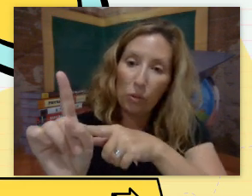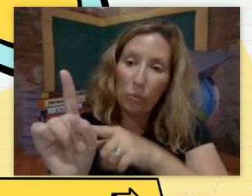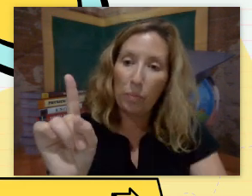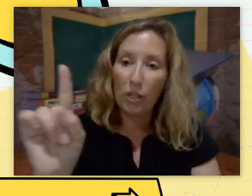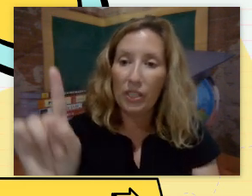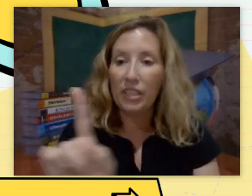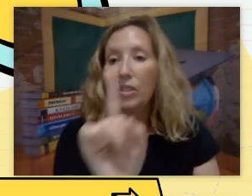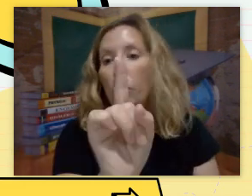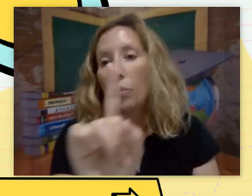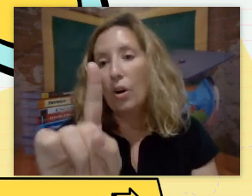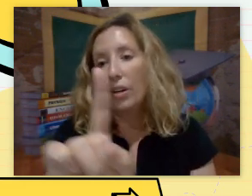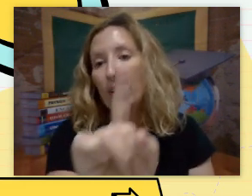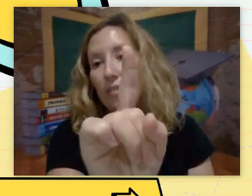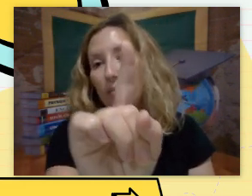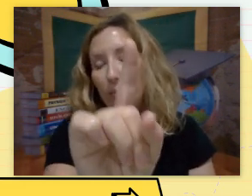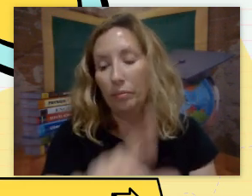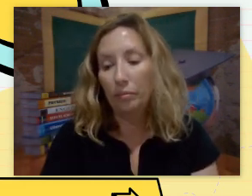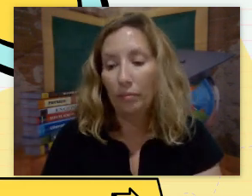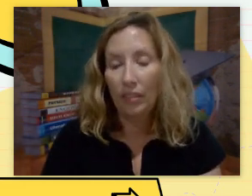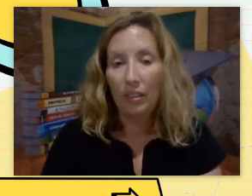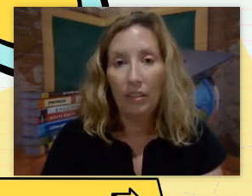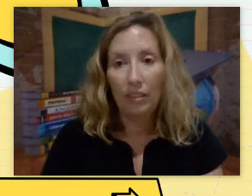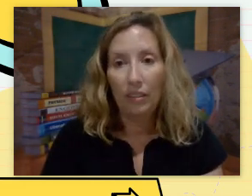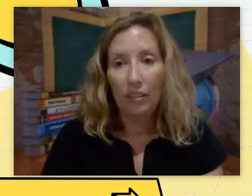this is your one person. So walk.